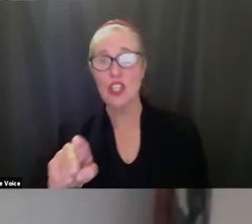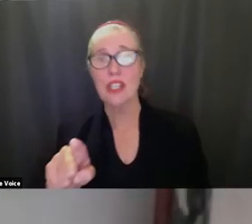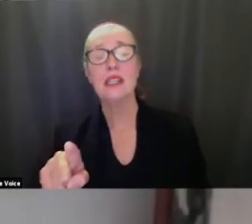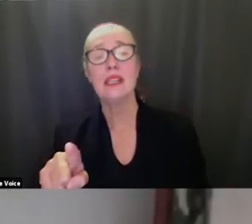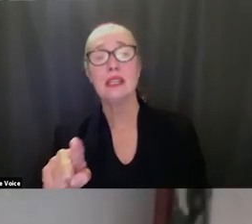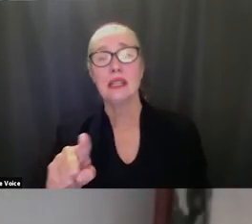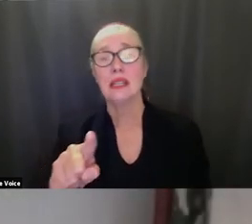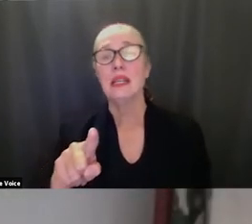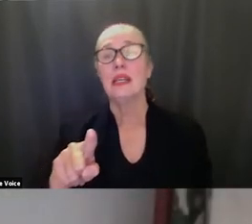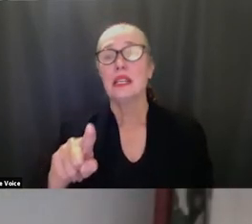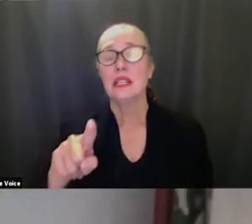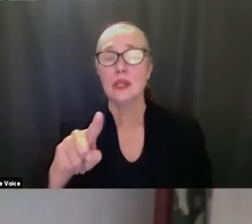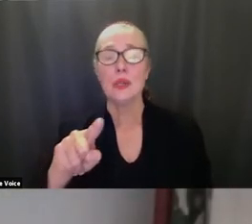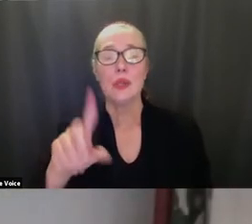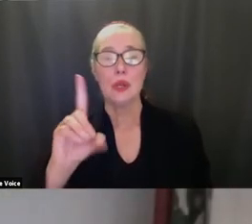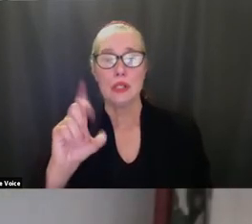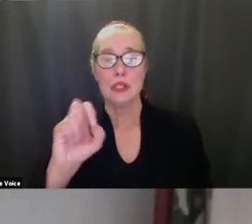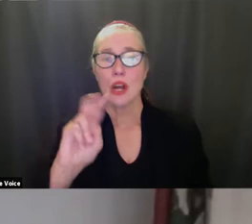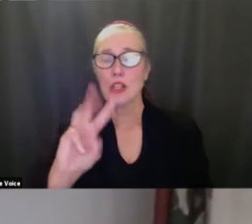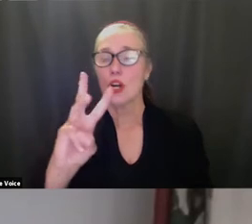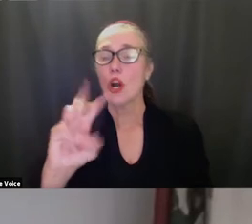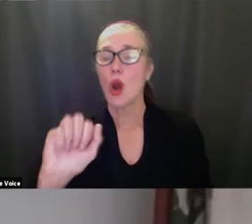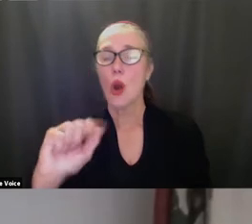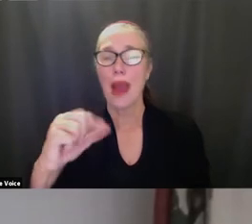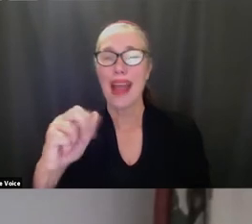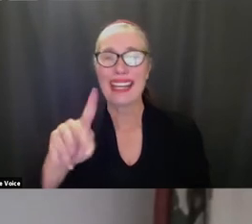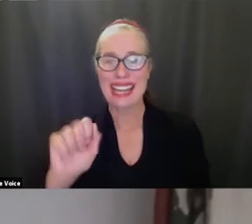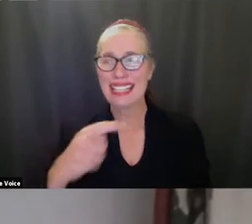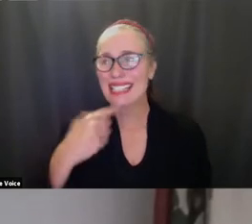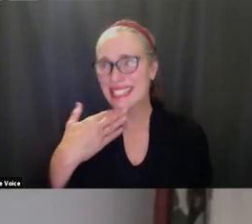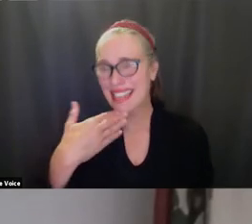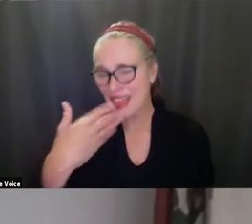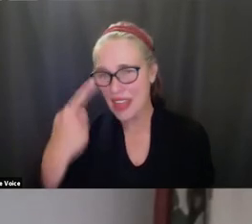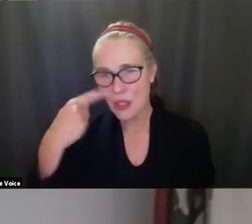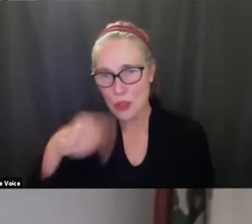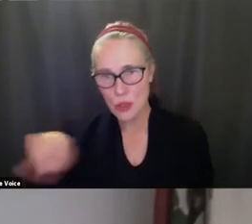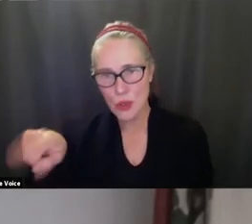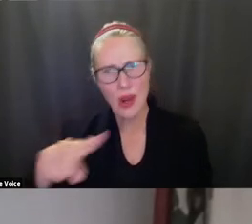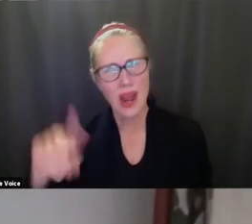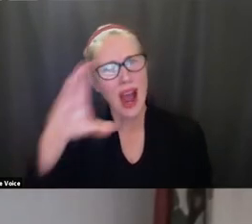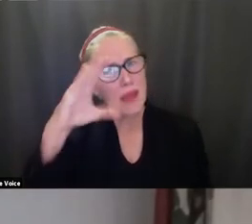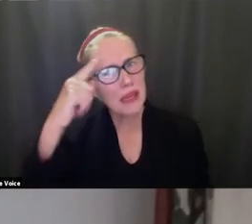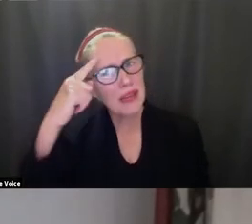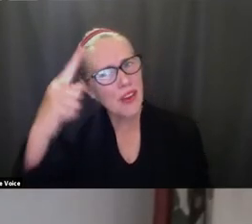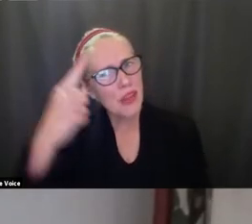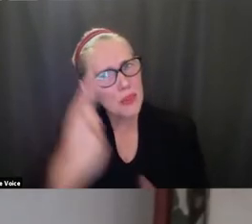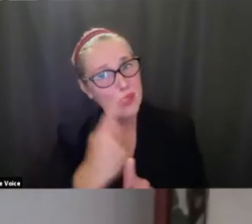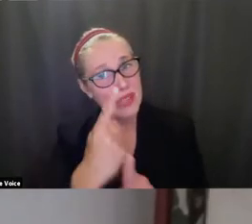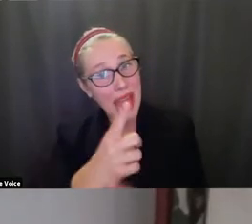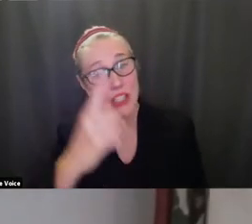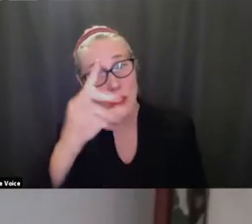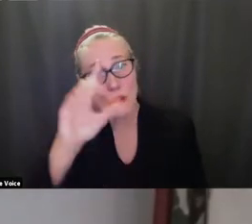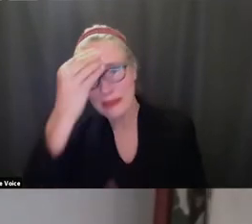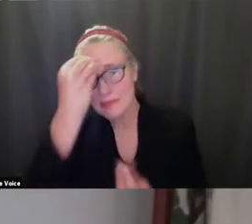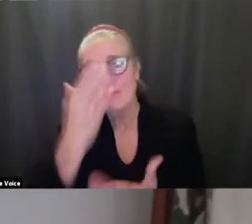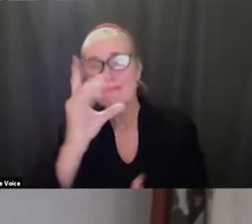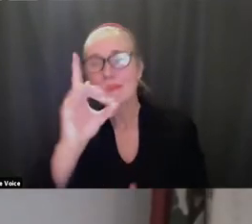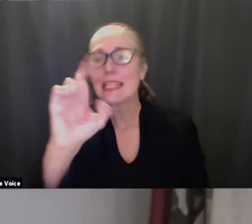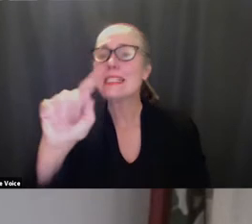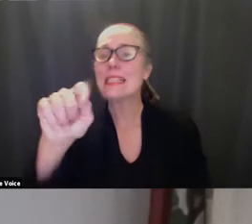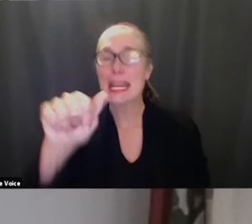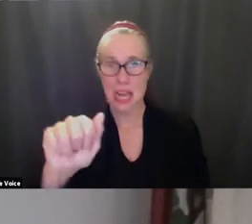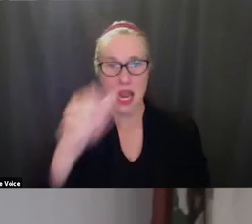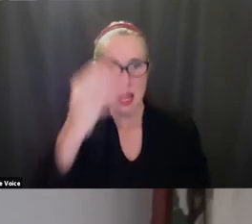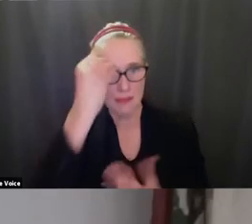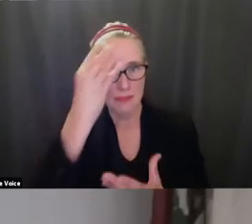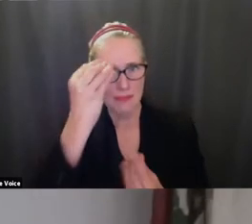gratitude to you um i i am looking as we all are for the most accurate data and i'm wondering how easy is